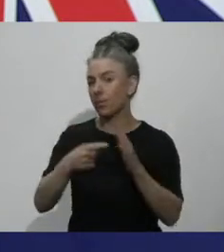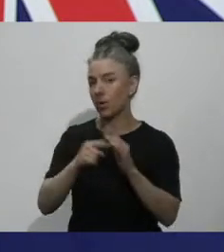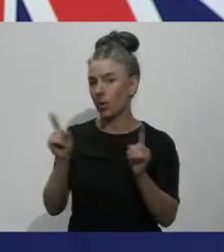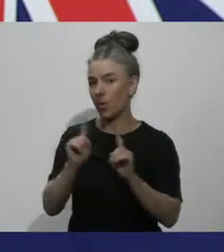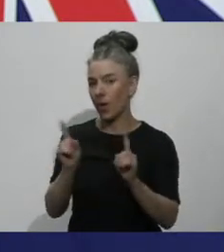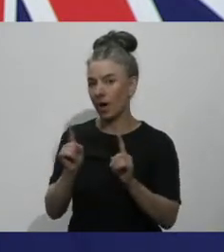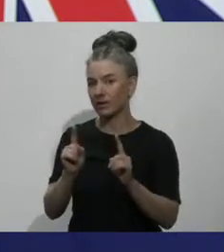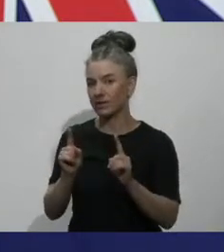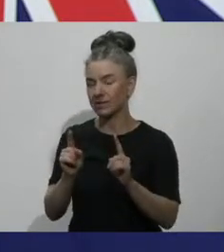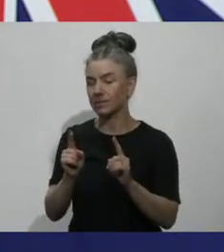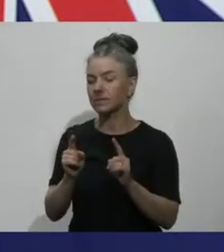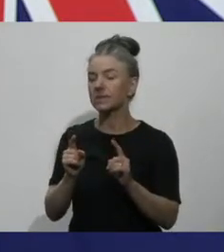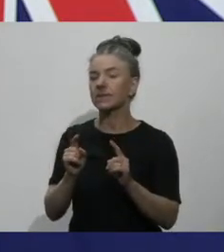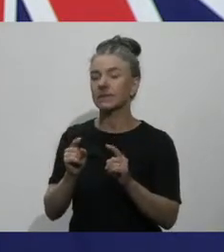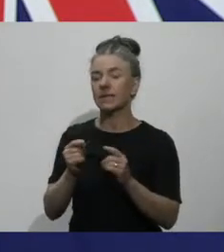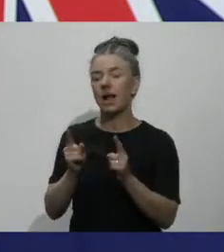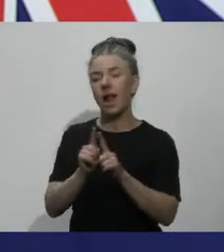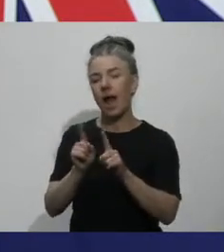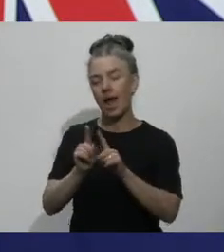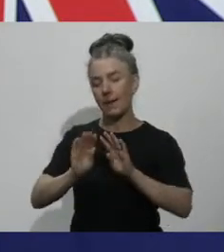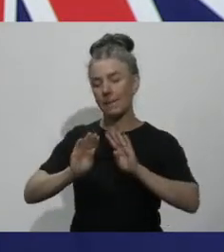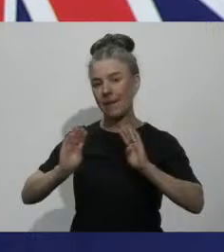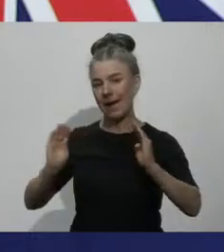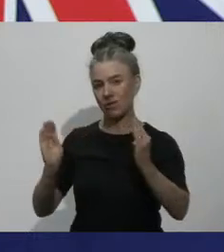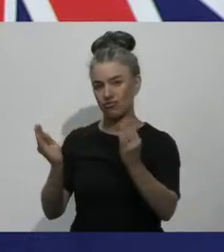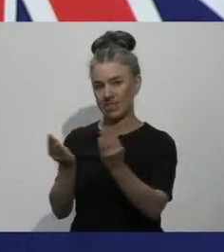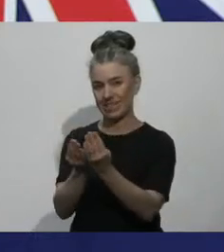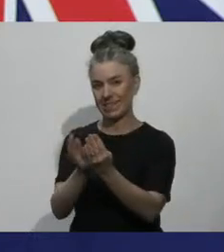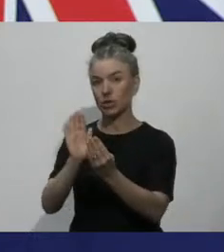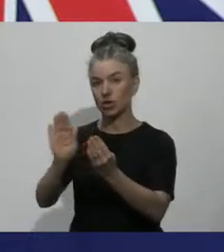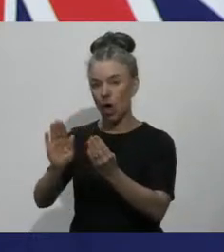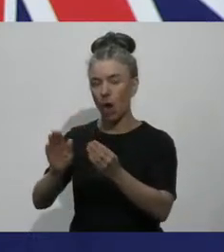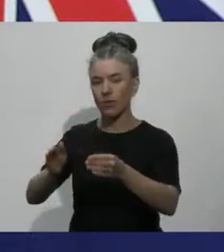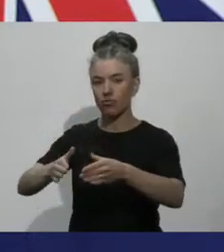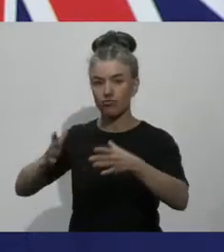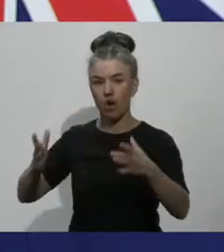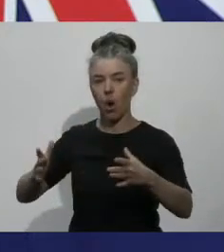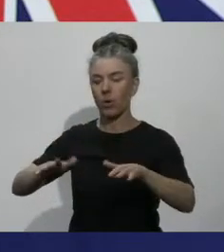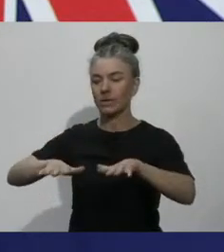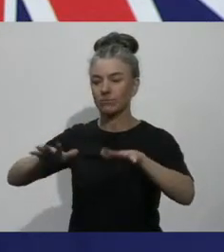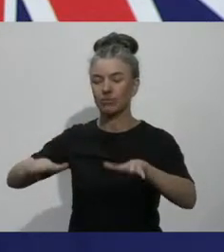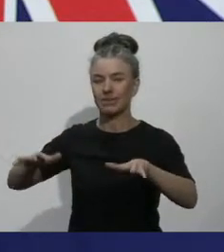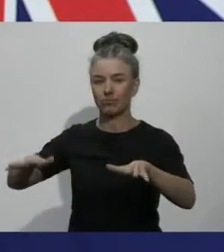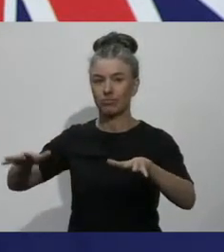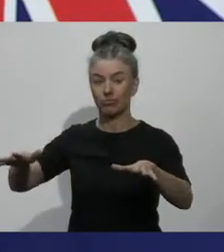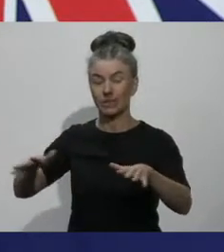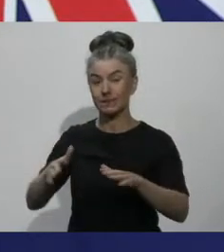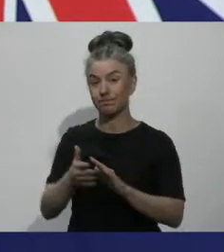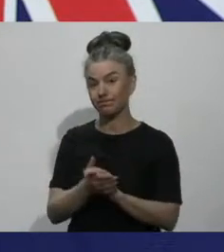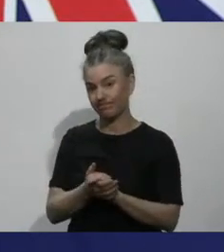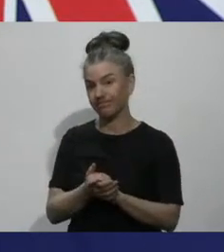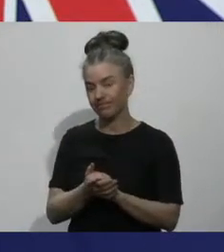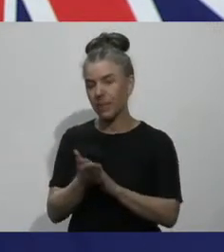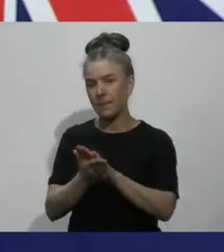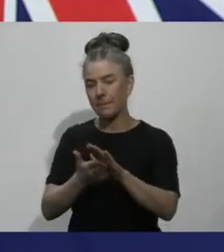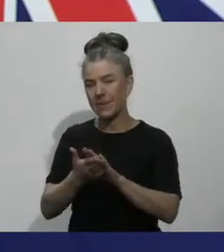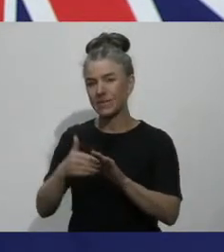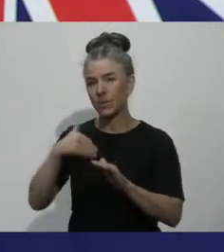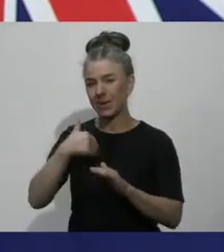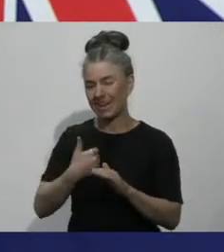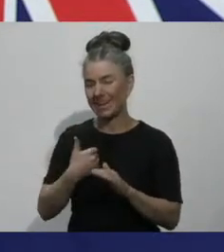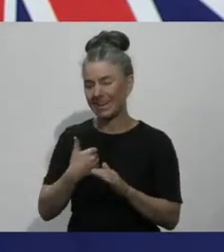perimeter of the cluster and to stop it from growing. To do this, we do need to take into account that